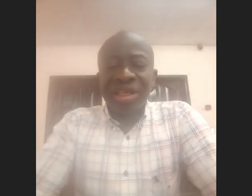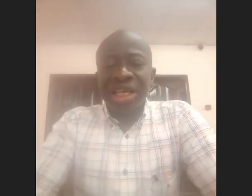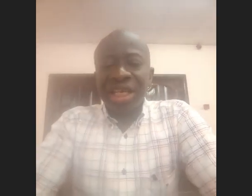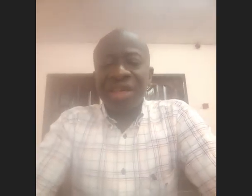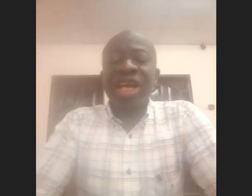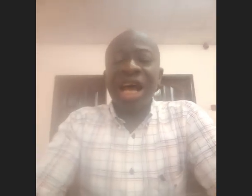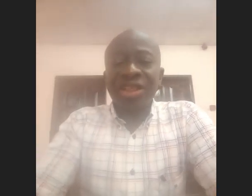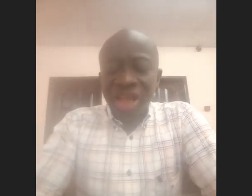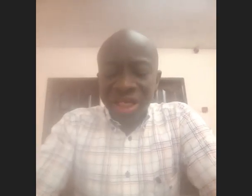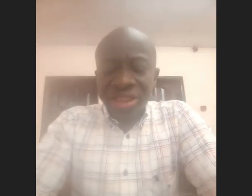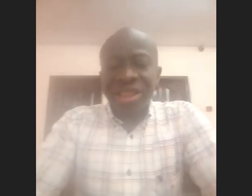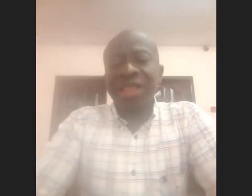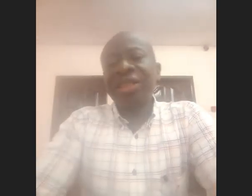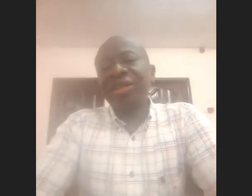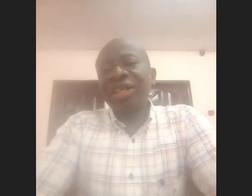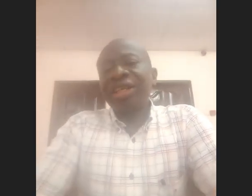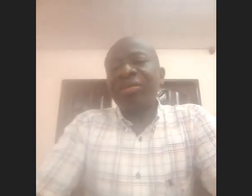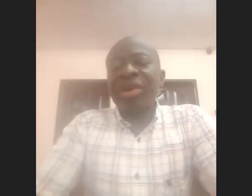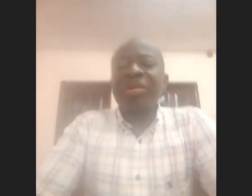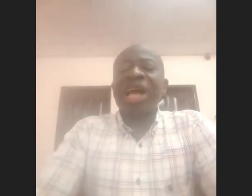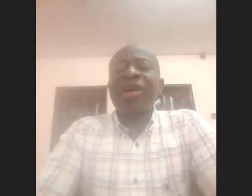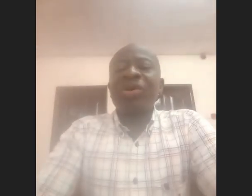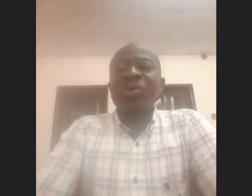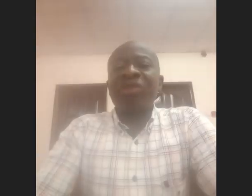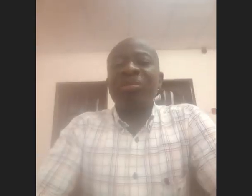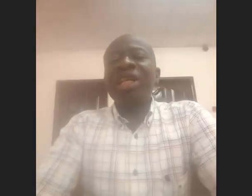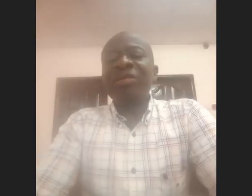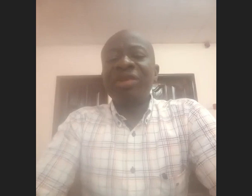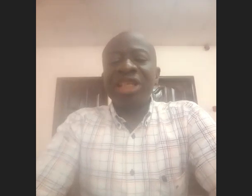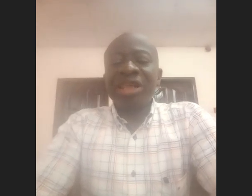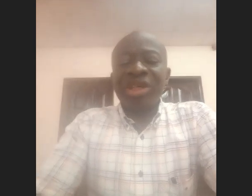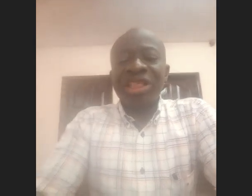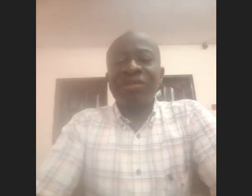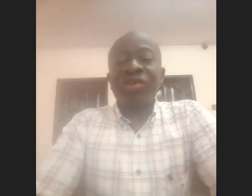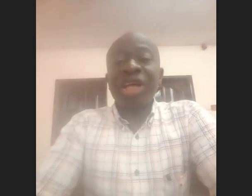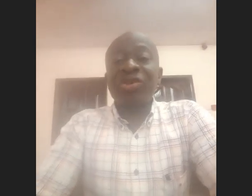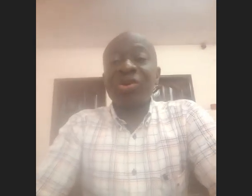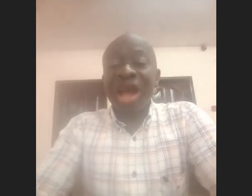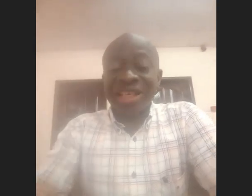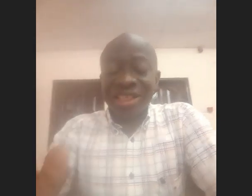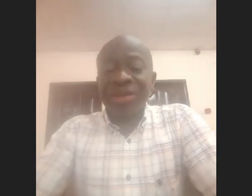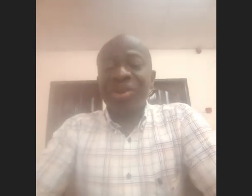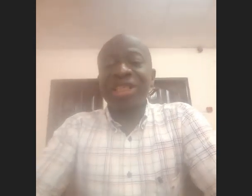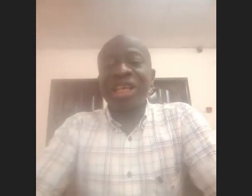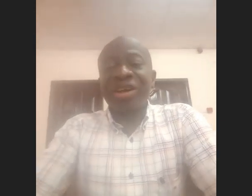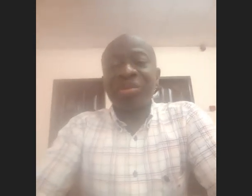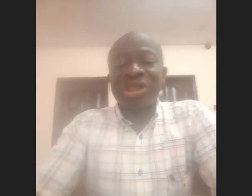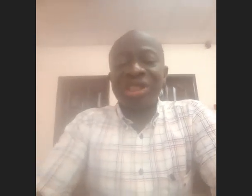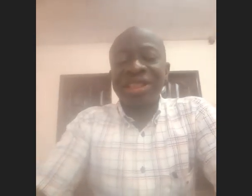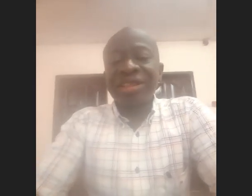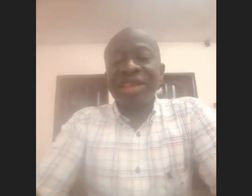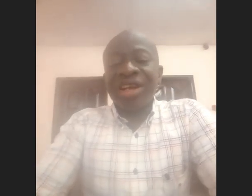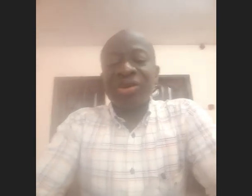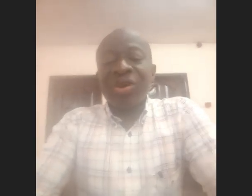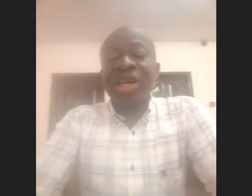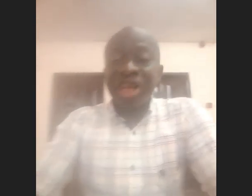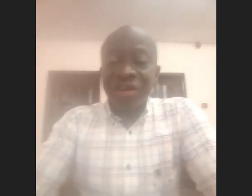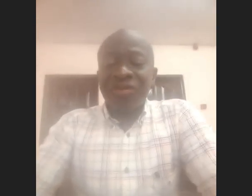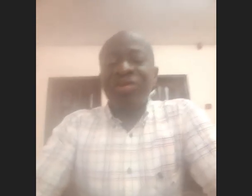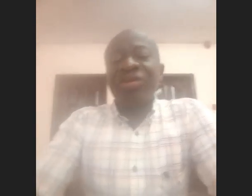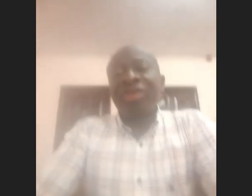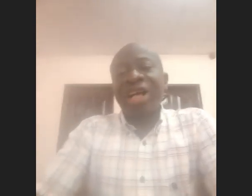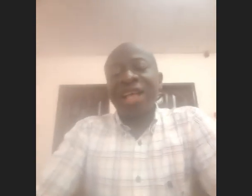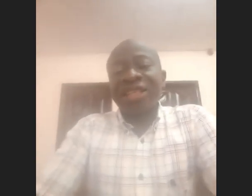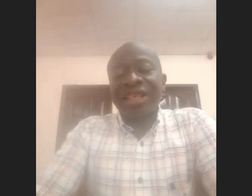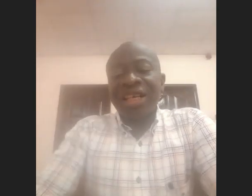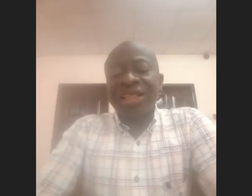Asiama. If he had challenged it, maybe the High Court would have made a determination for us to know exactly what is the current position. Okay. So even